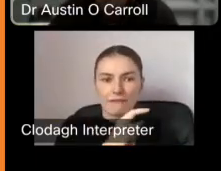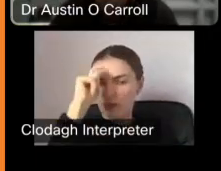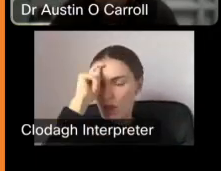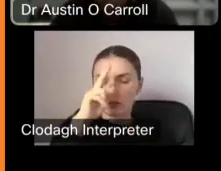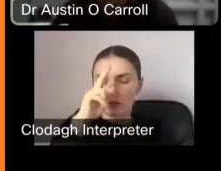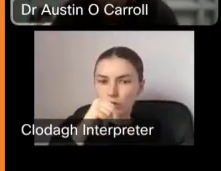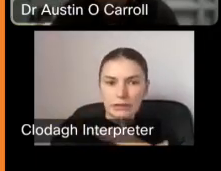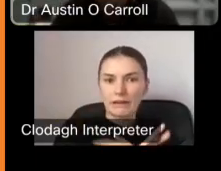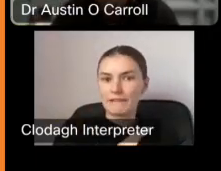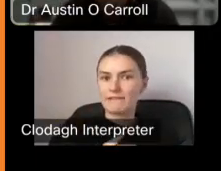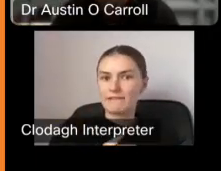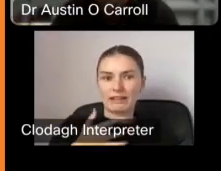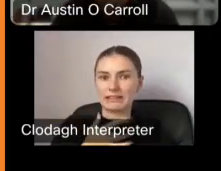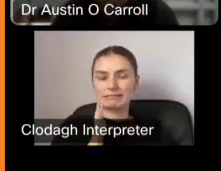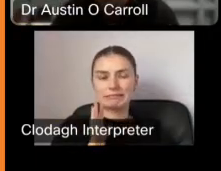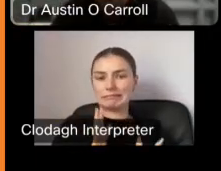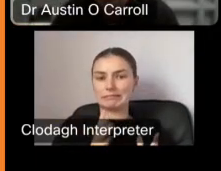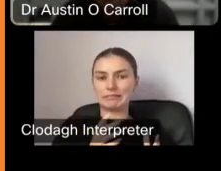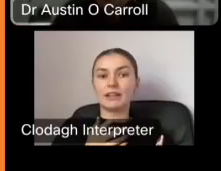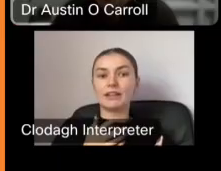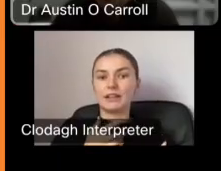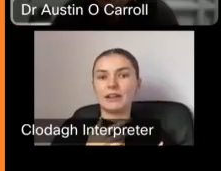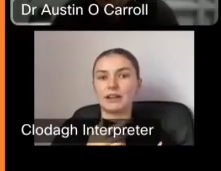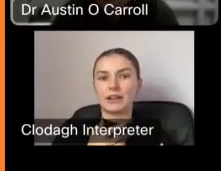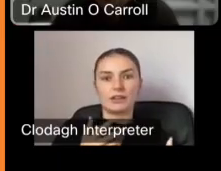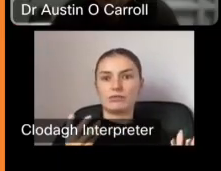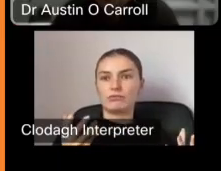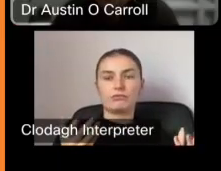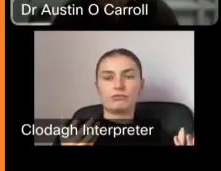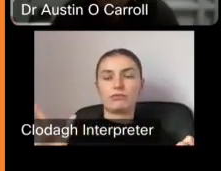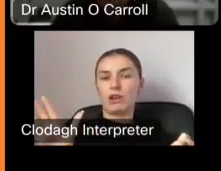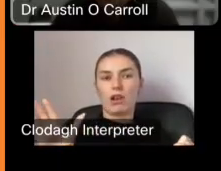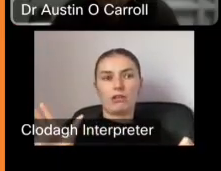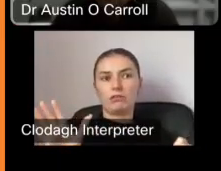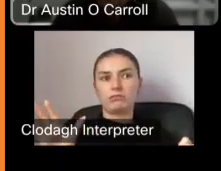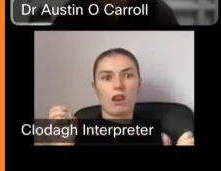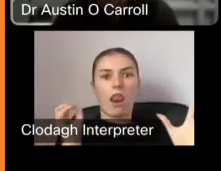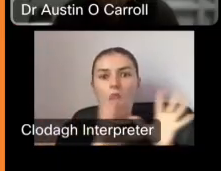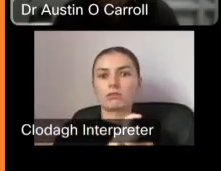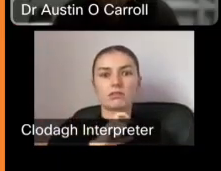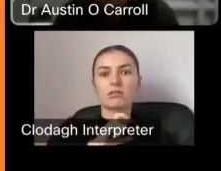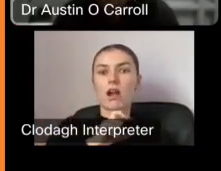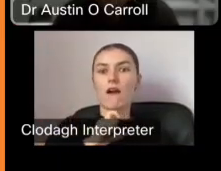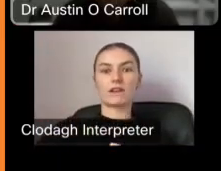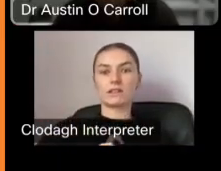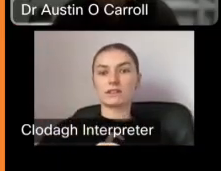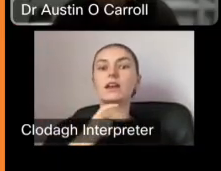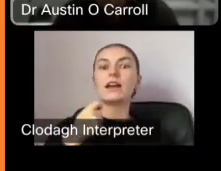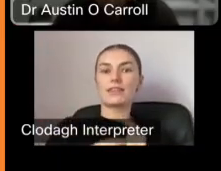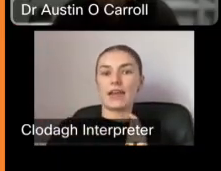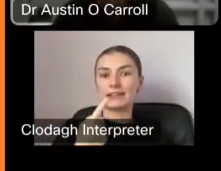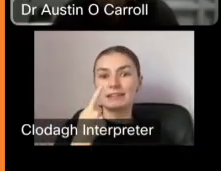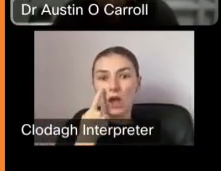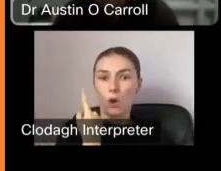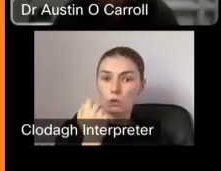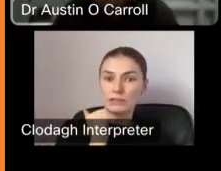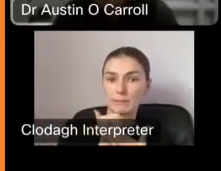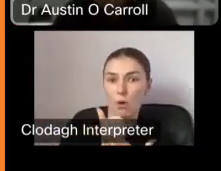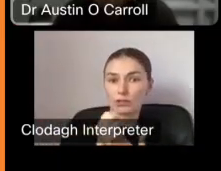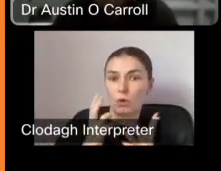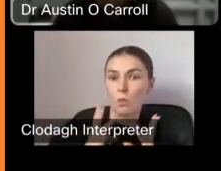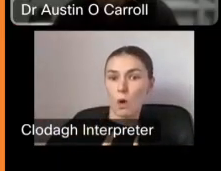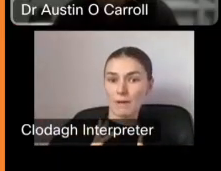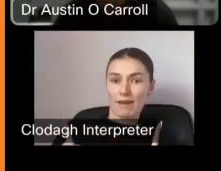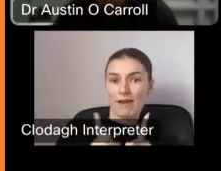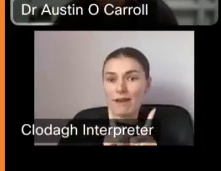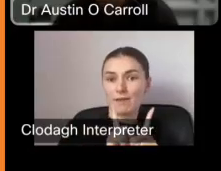of, he totally lost the confidence. And then he saw his one support he felt was going away. She wasn't to